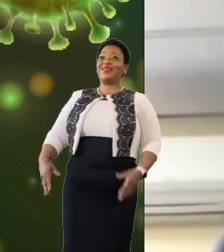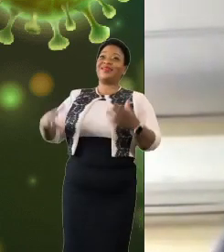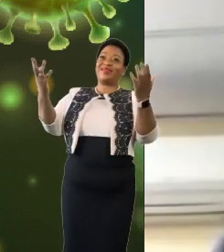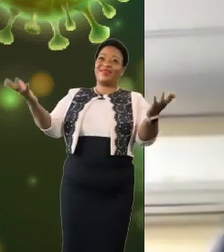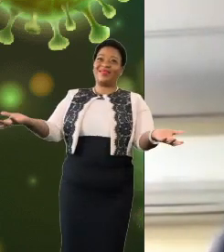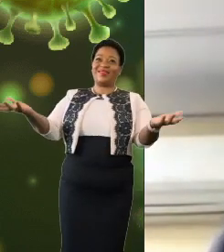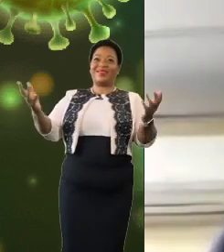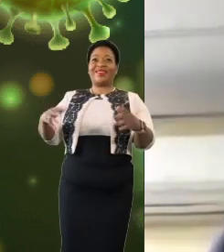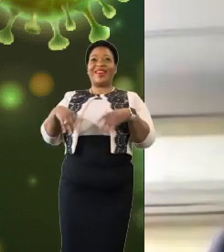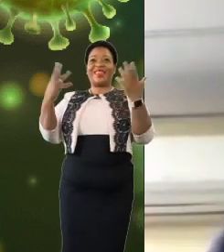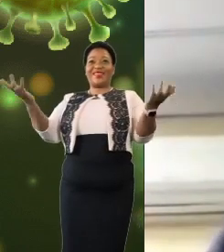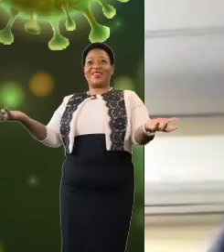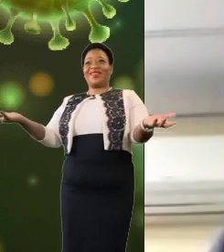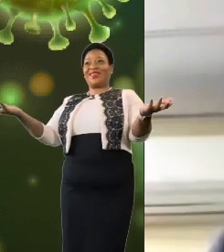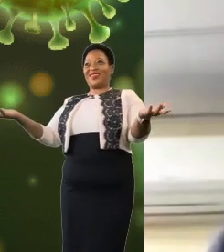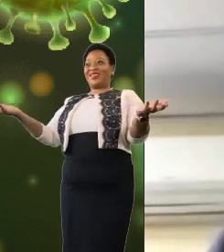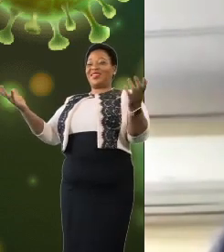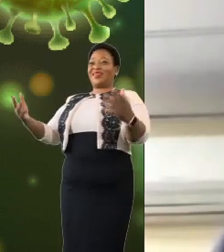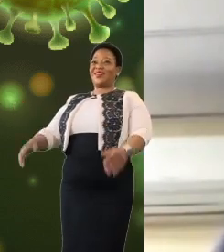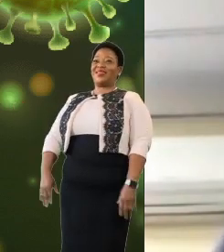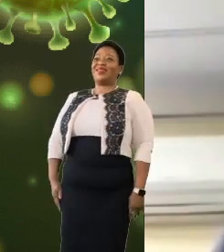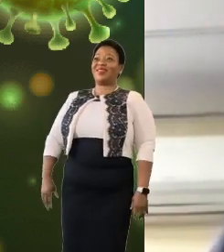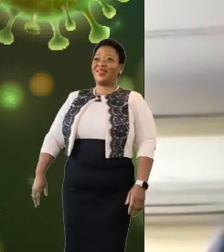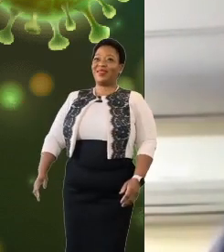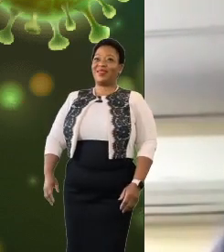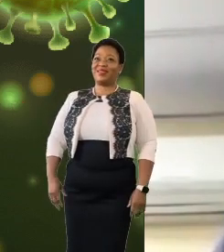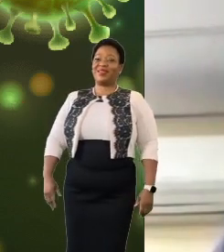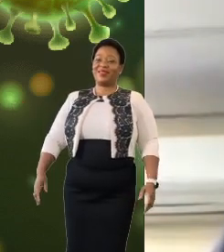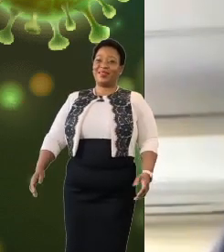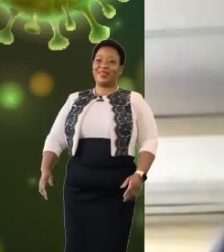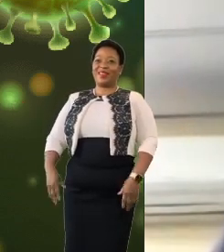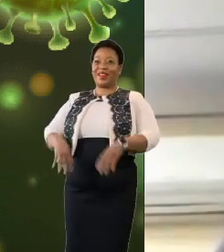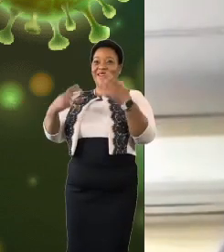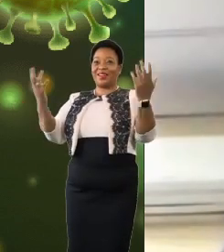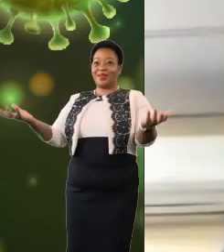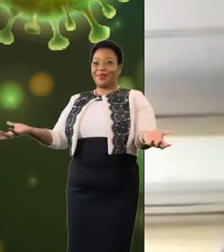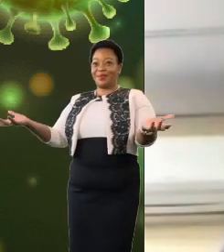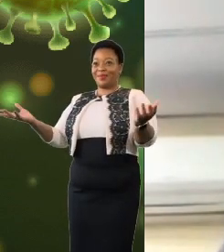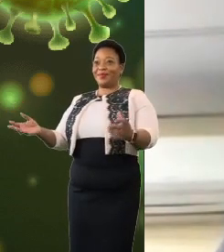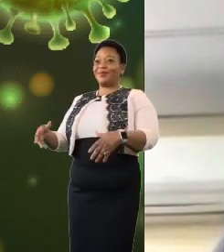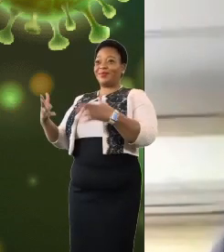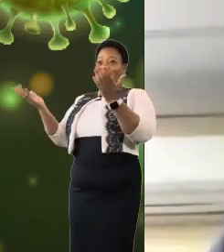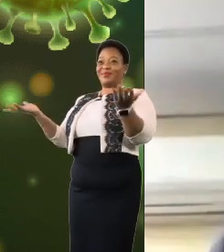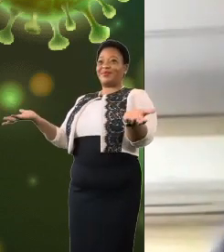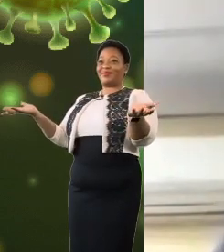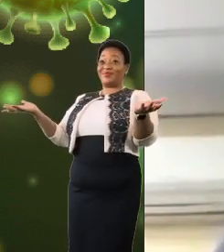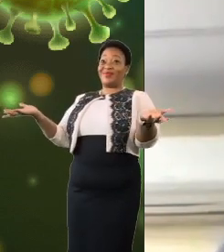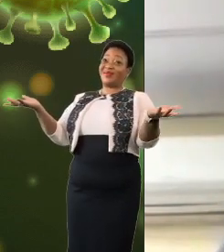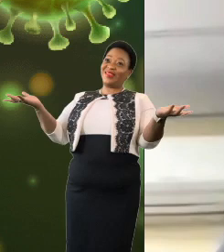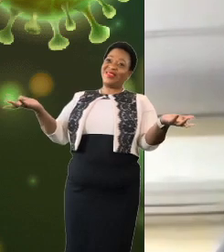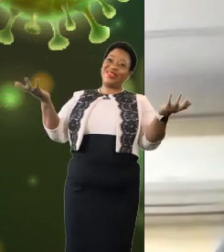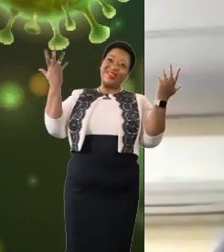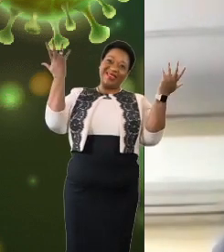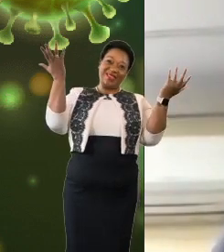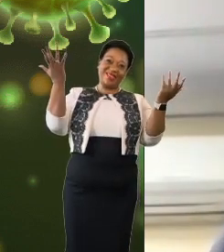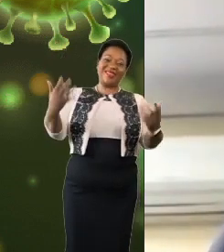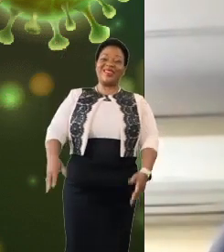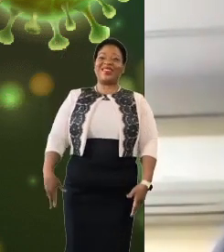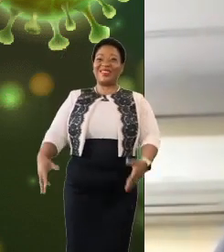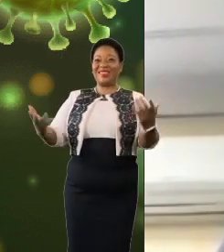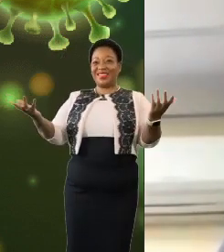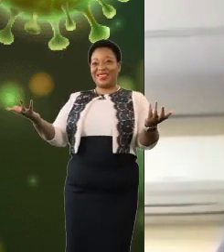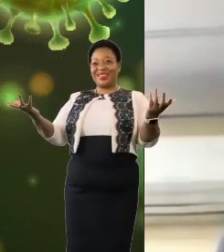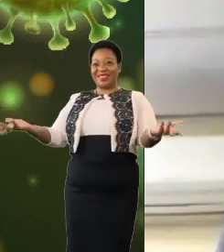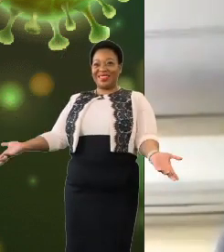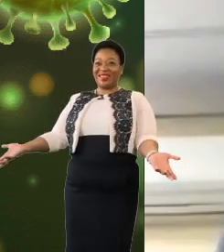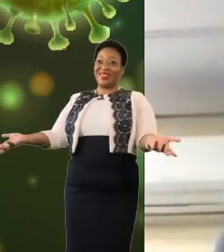company to own up and say, UIF, I have not registered, I have not declared, I know I owe you so much. I'm hereby declaring that